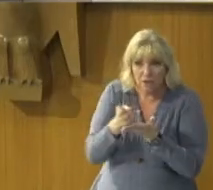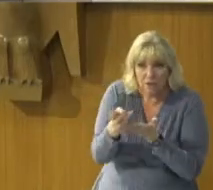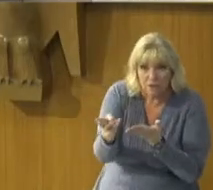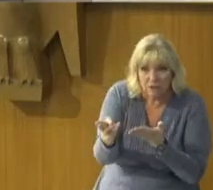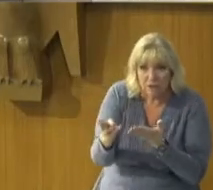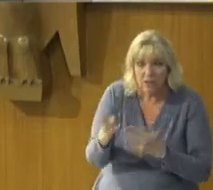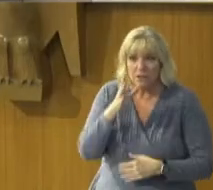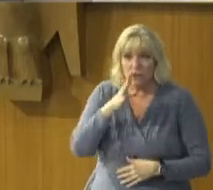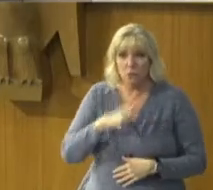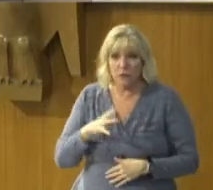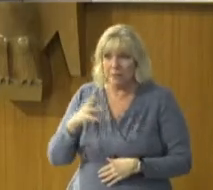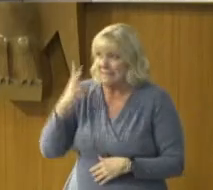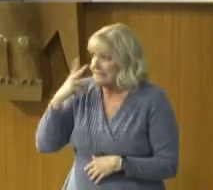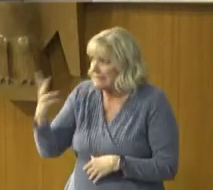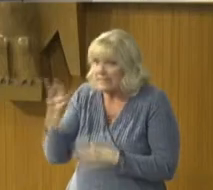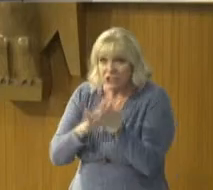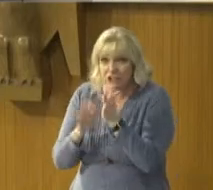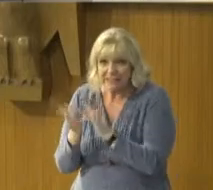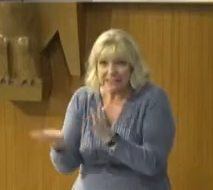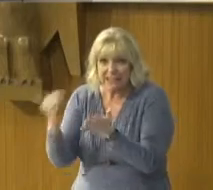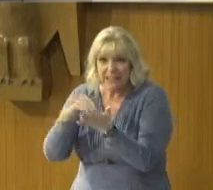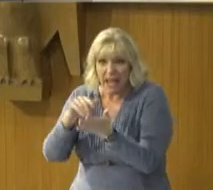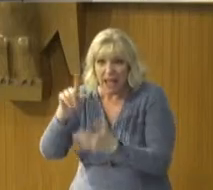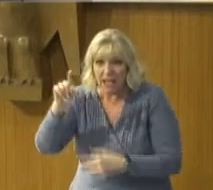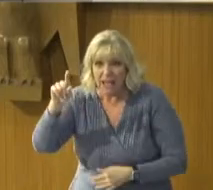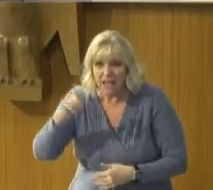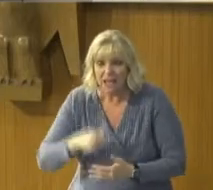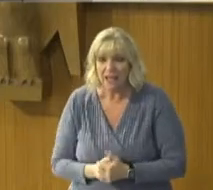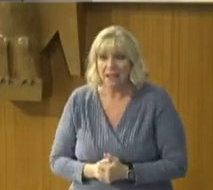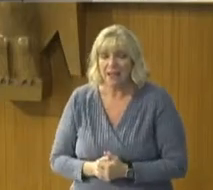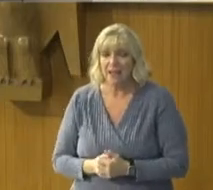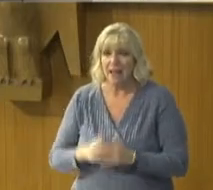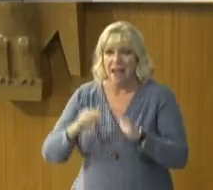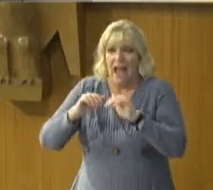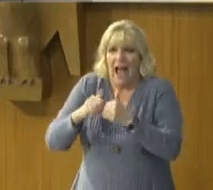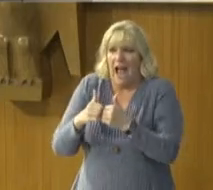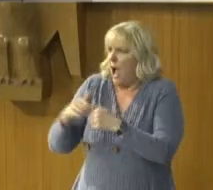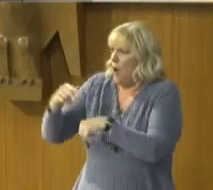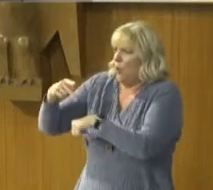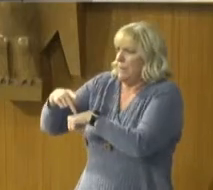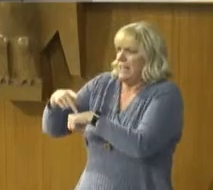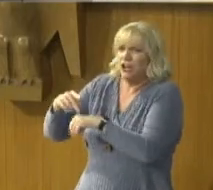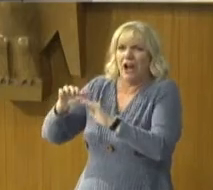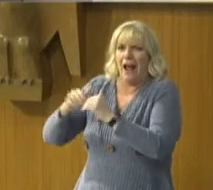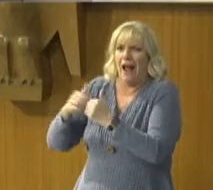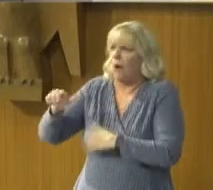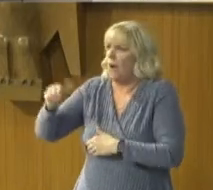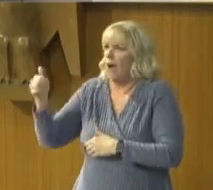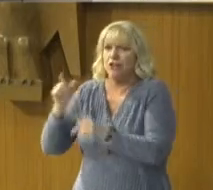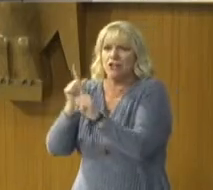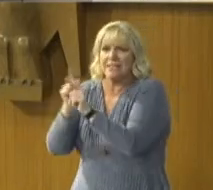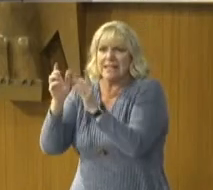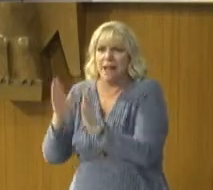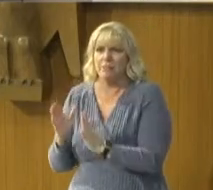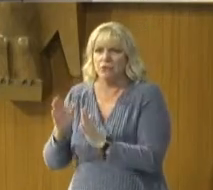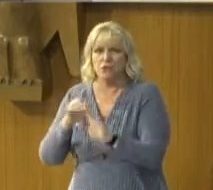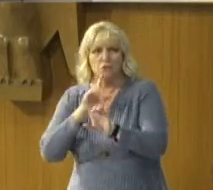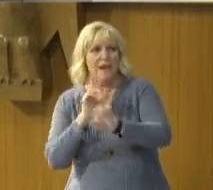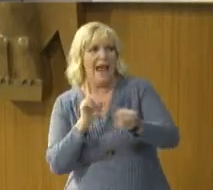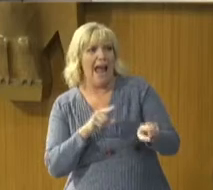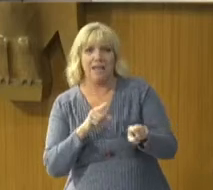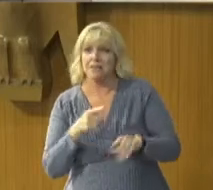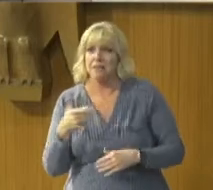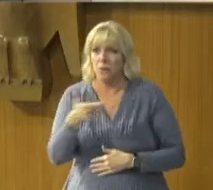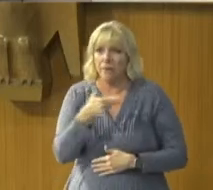the women saw Jesus again. We need to know how Peter and the other disciples reacted when Mary and the other Mary and